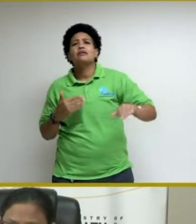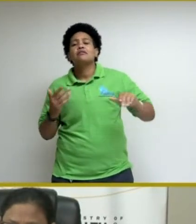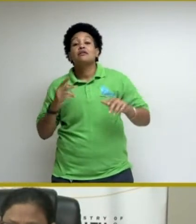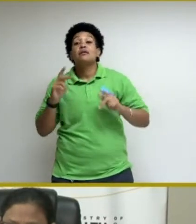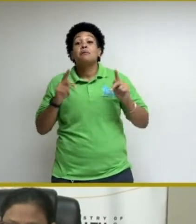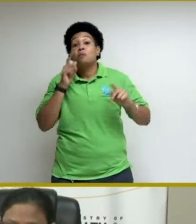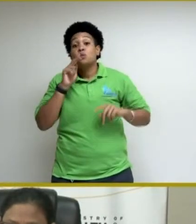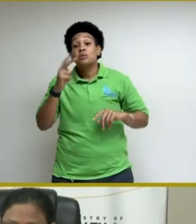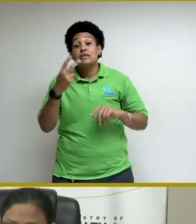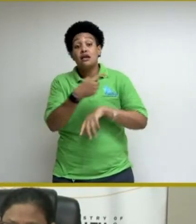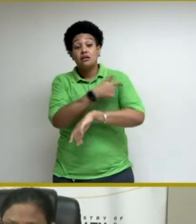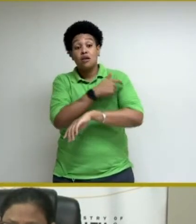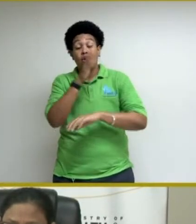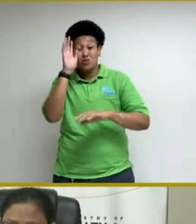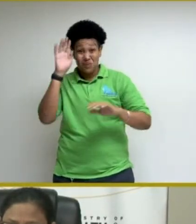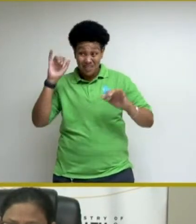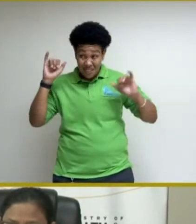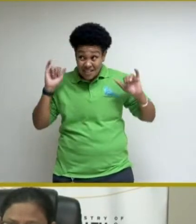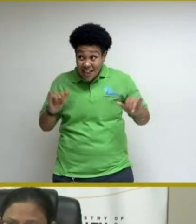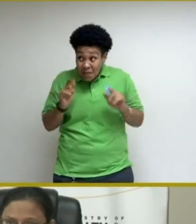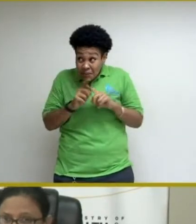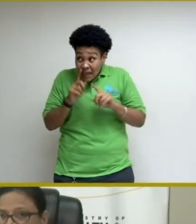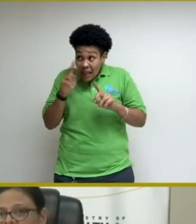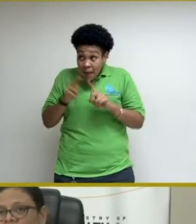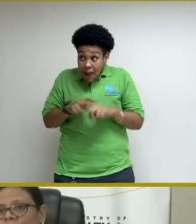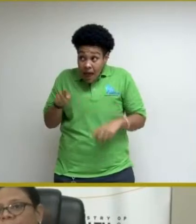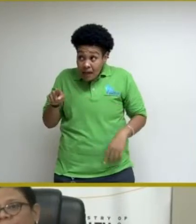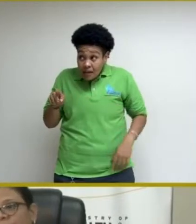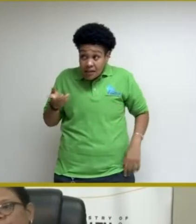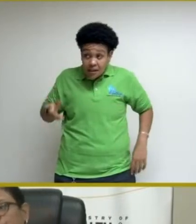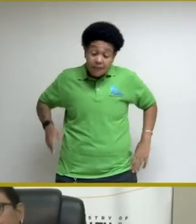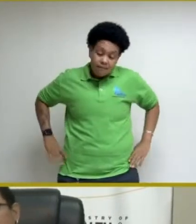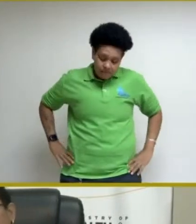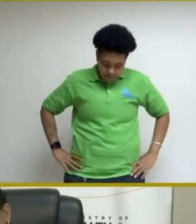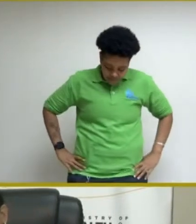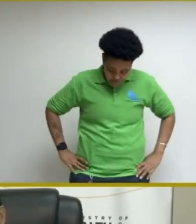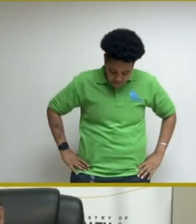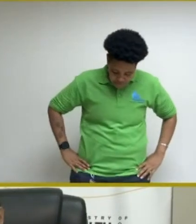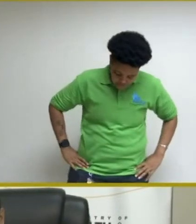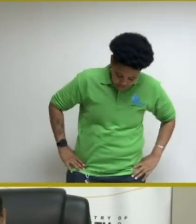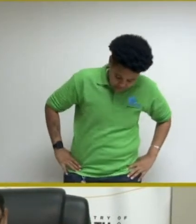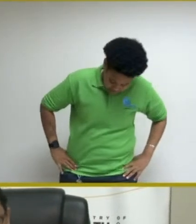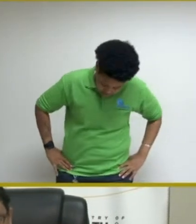their second dose, will that date also apply?